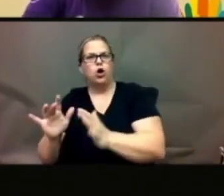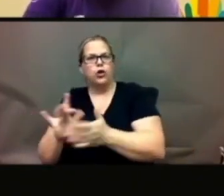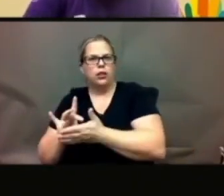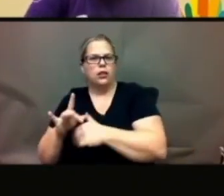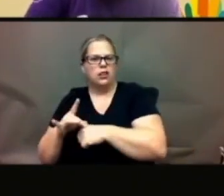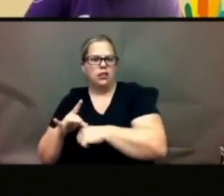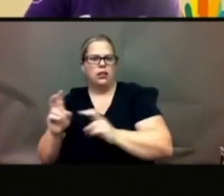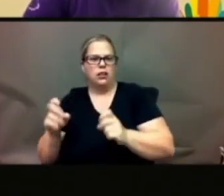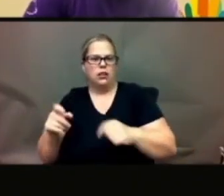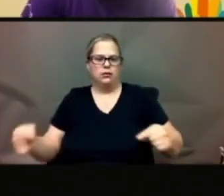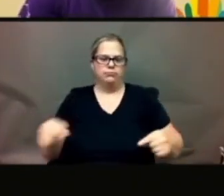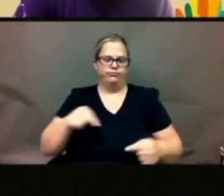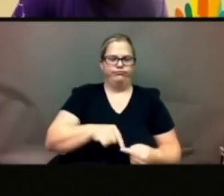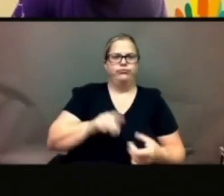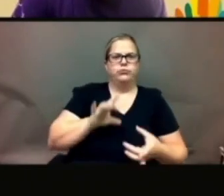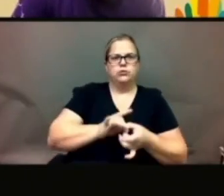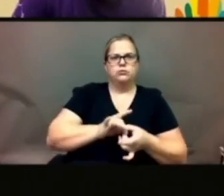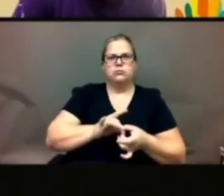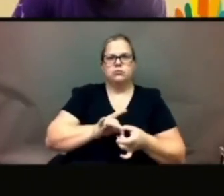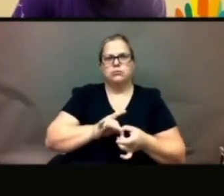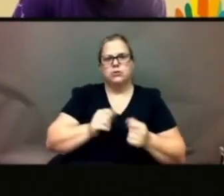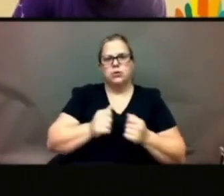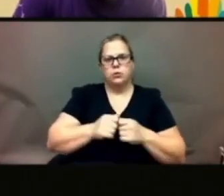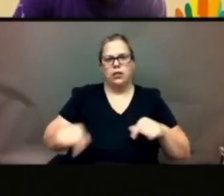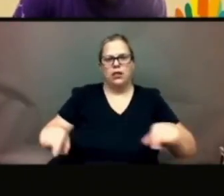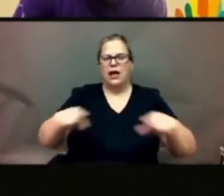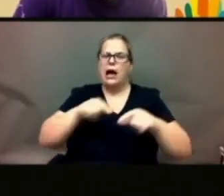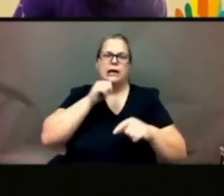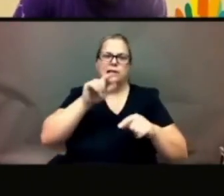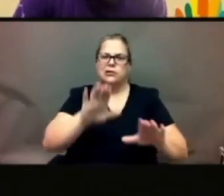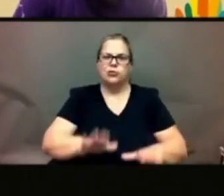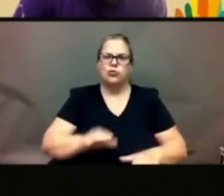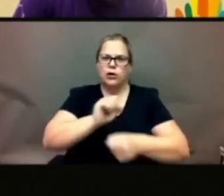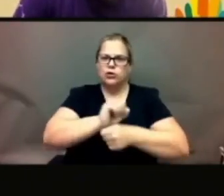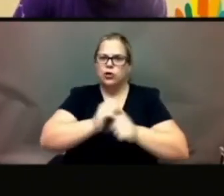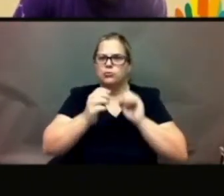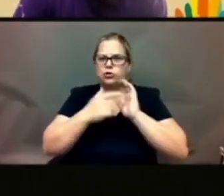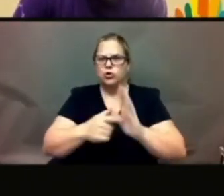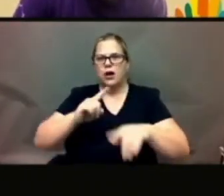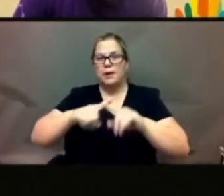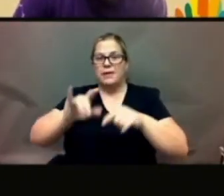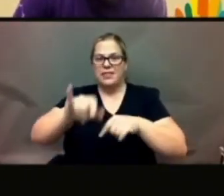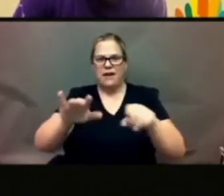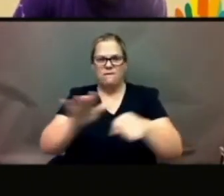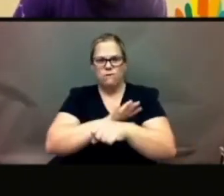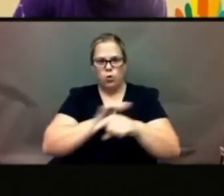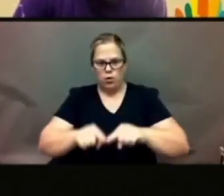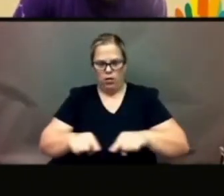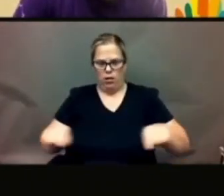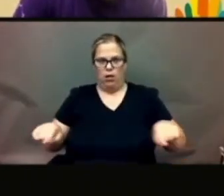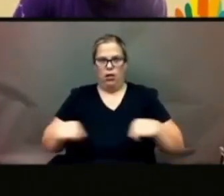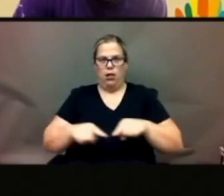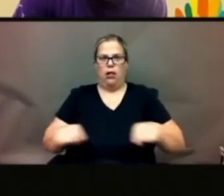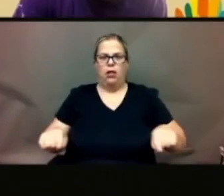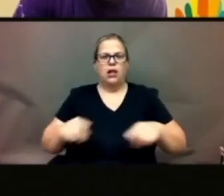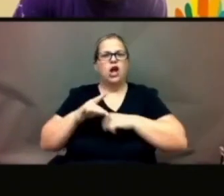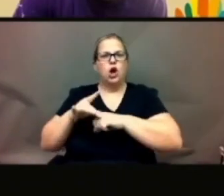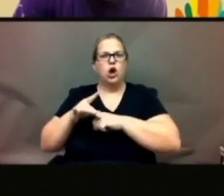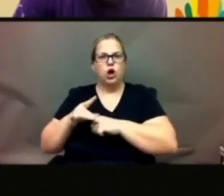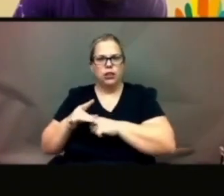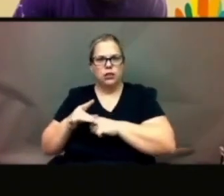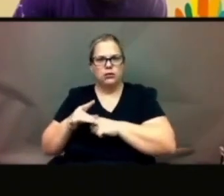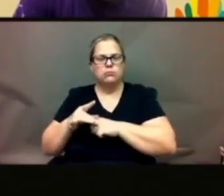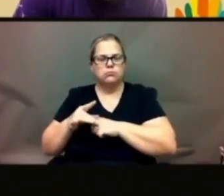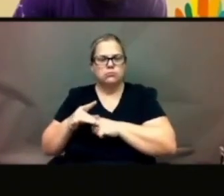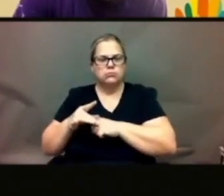clip up to earth. And I didn't do a great job of showing it, but I'll hold it up again. That whole bottom row is earth. So I can change